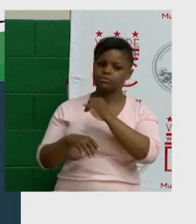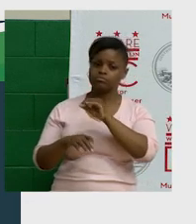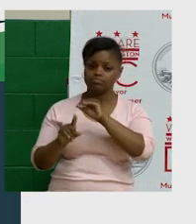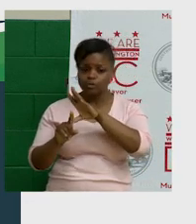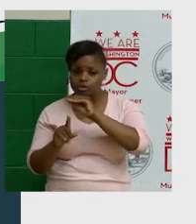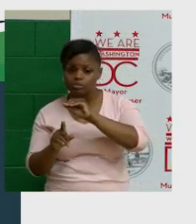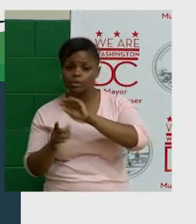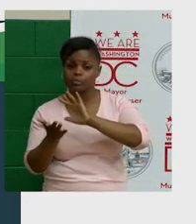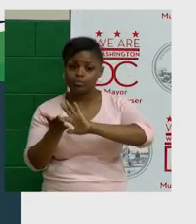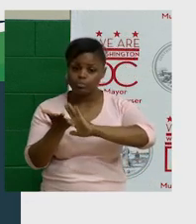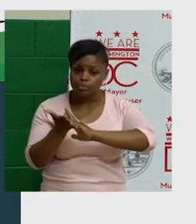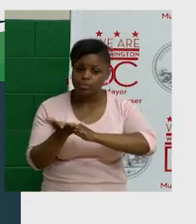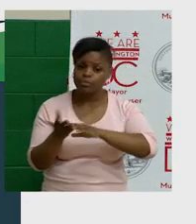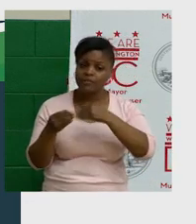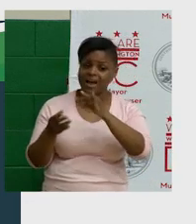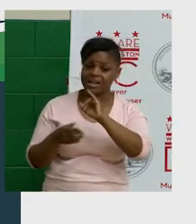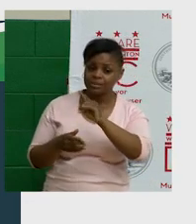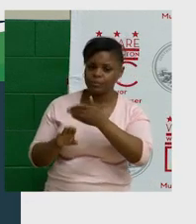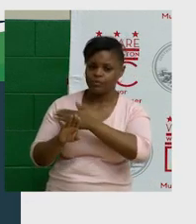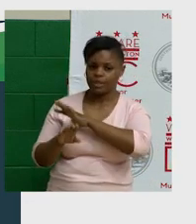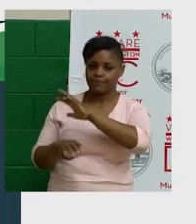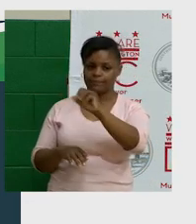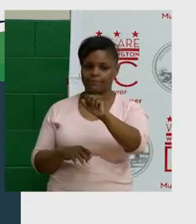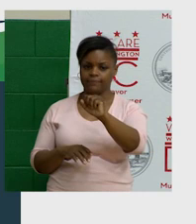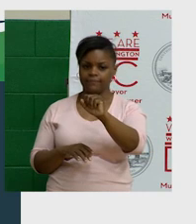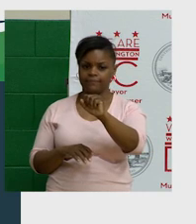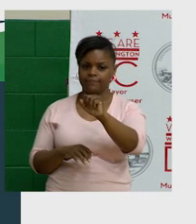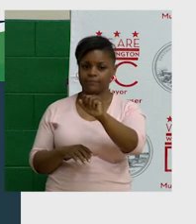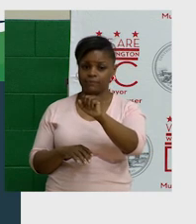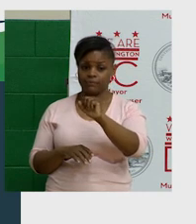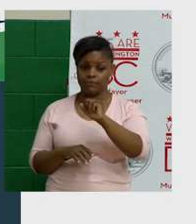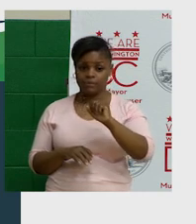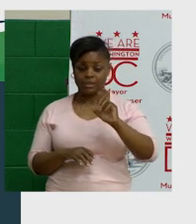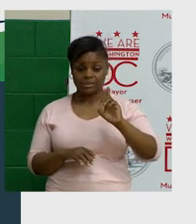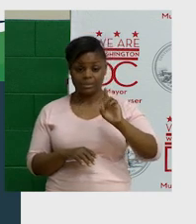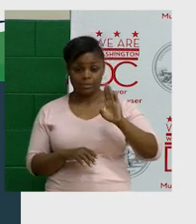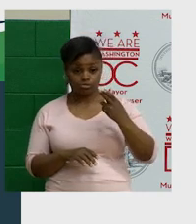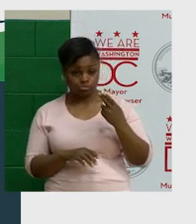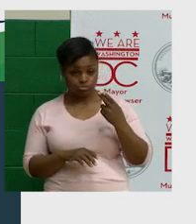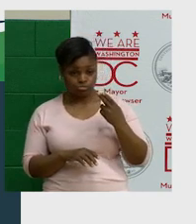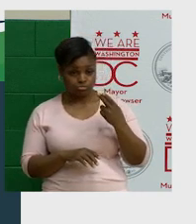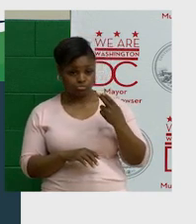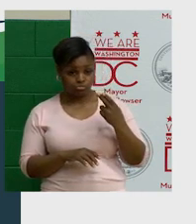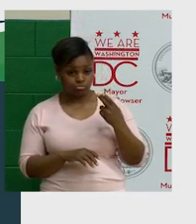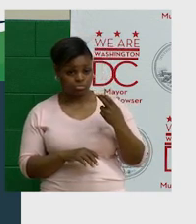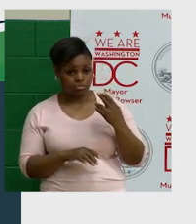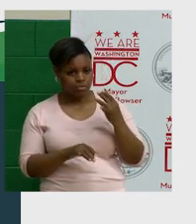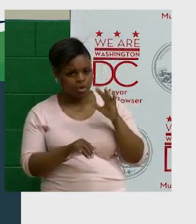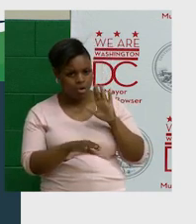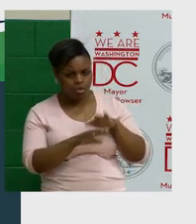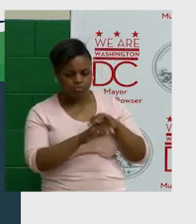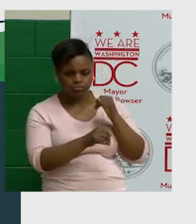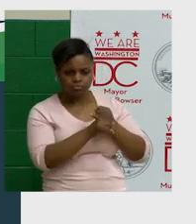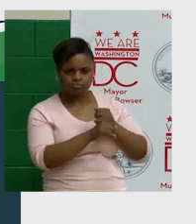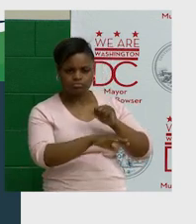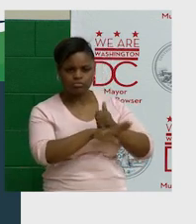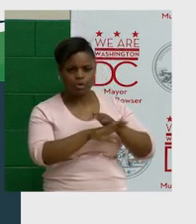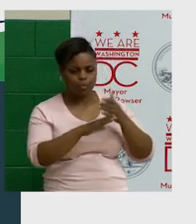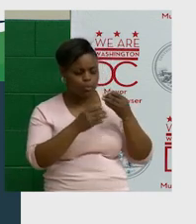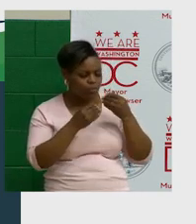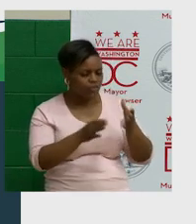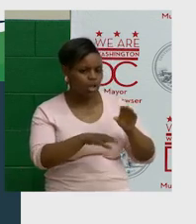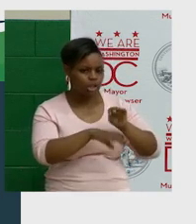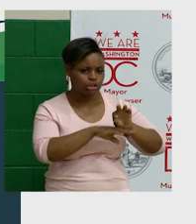prints and gives people ID before they leave. We have DBH, who's not far away, but they're actually on site and can start counseling there. And we